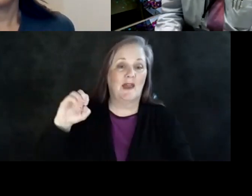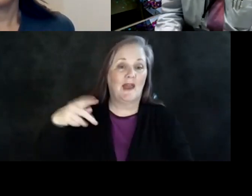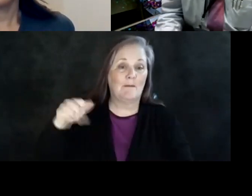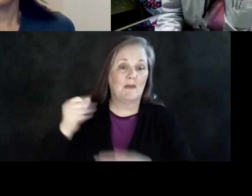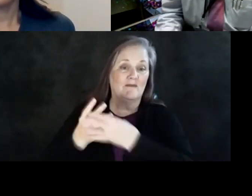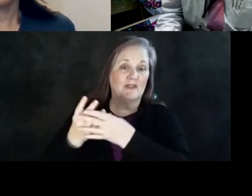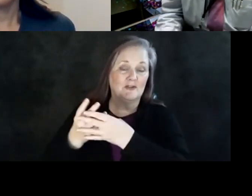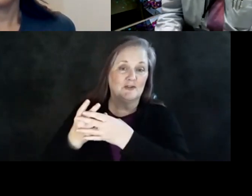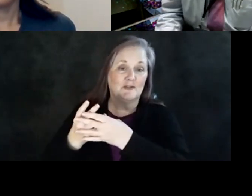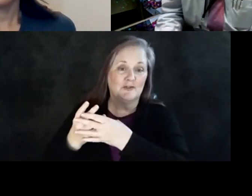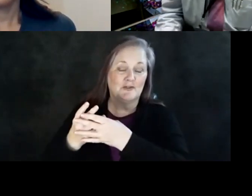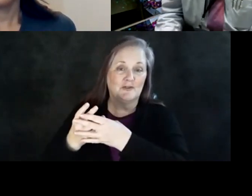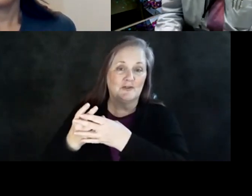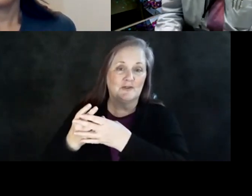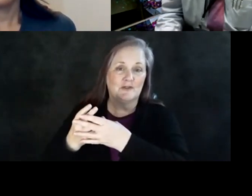its